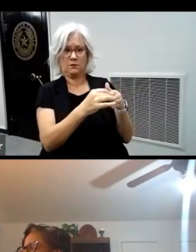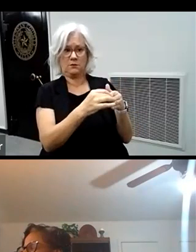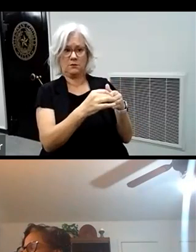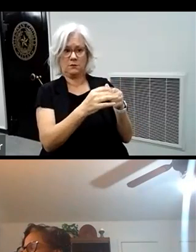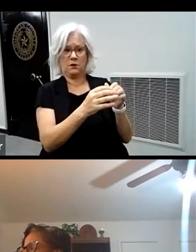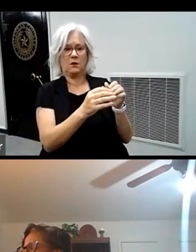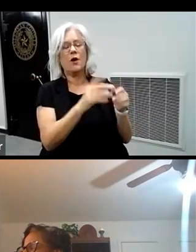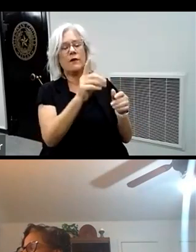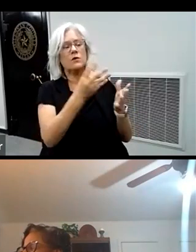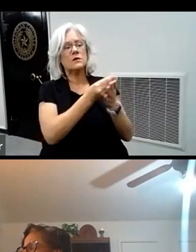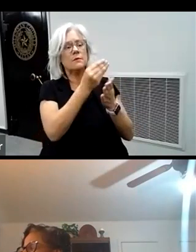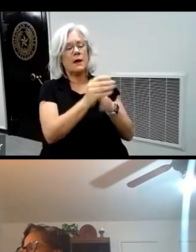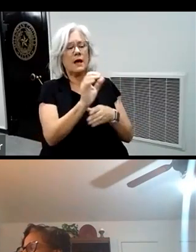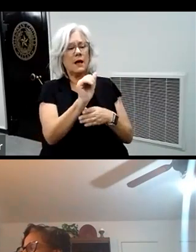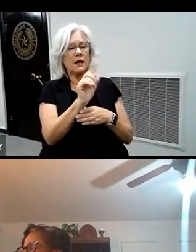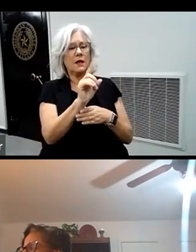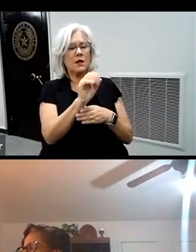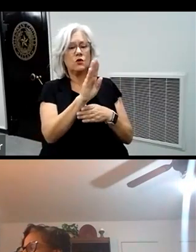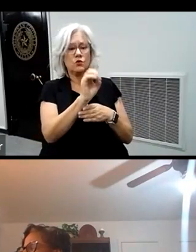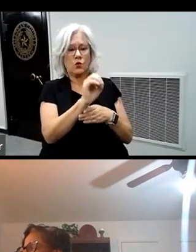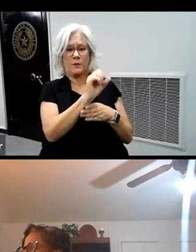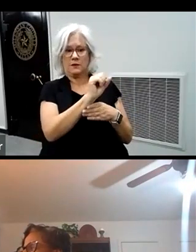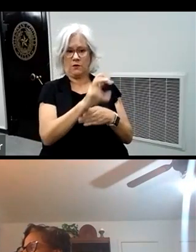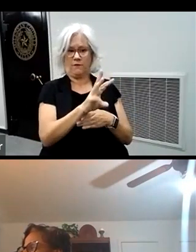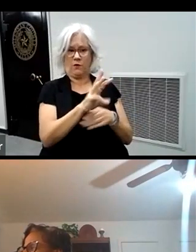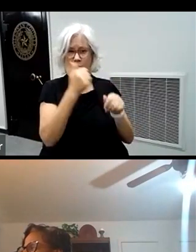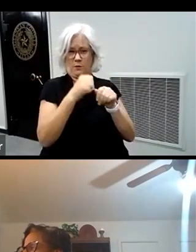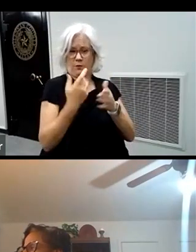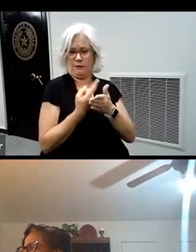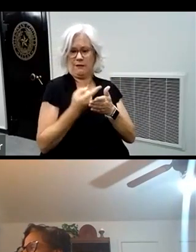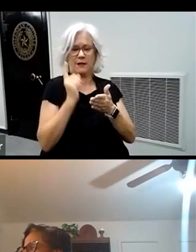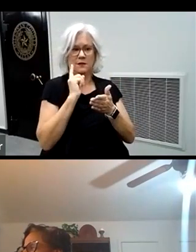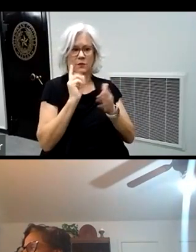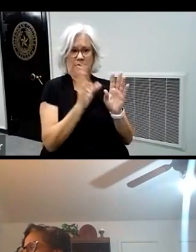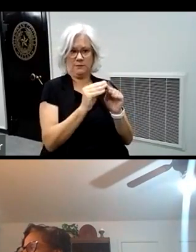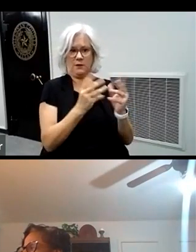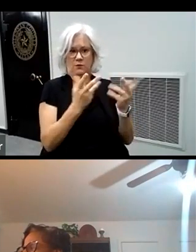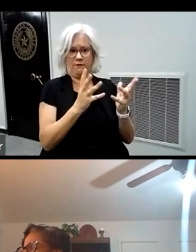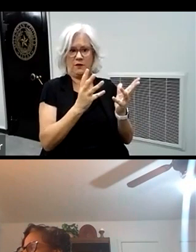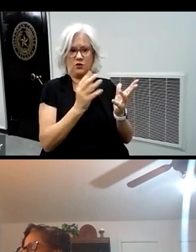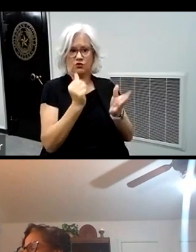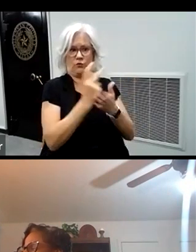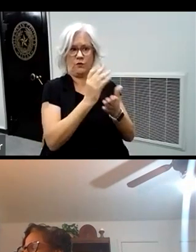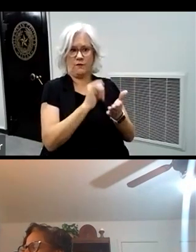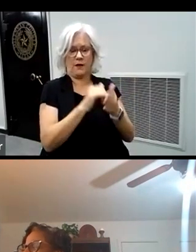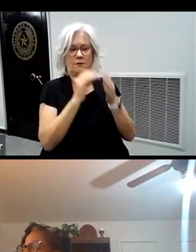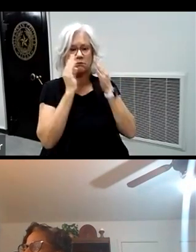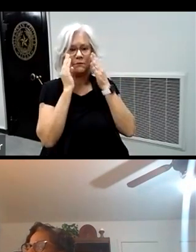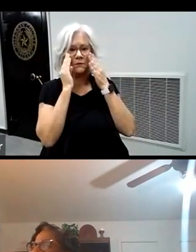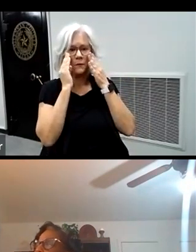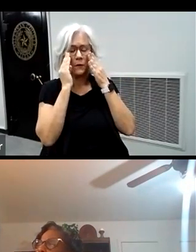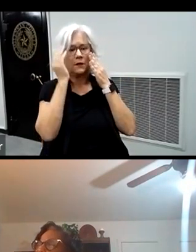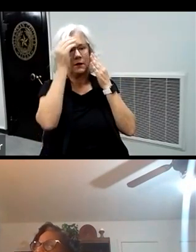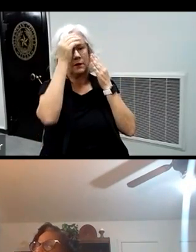Adobe software, which you approved at the last week's Commissioners Court meeting.